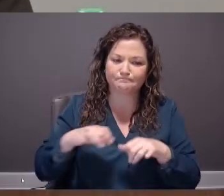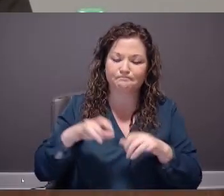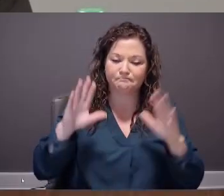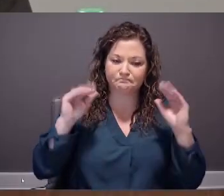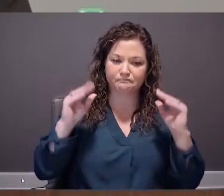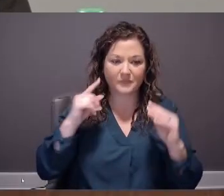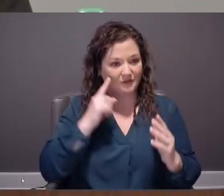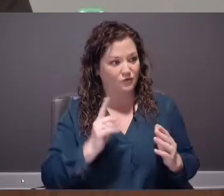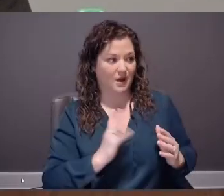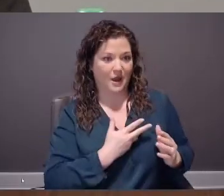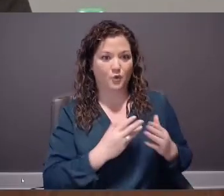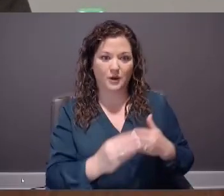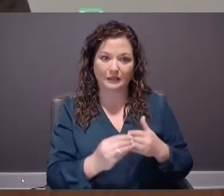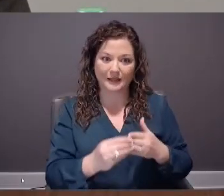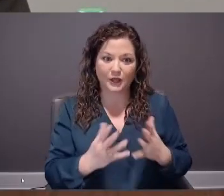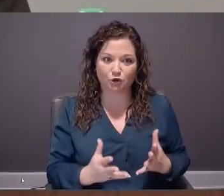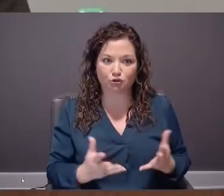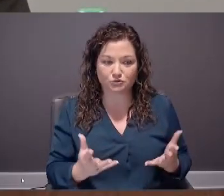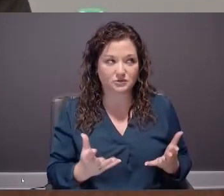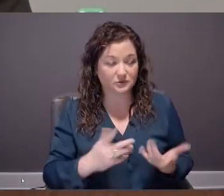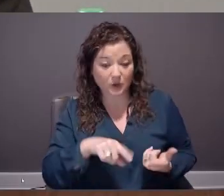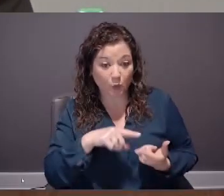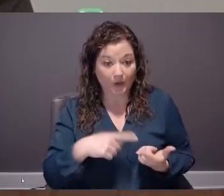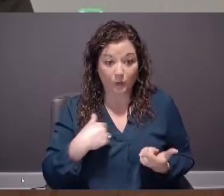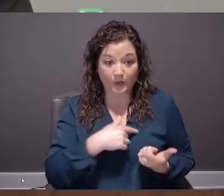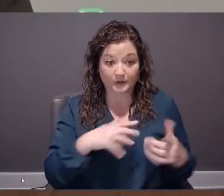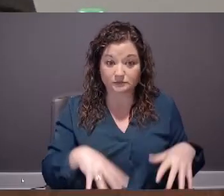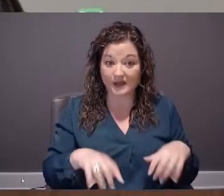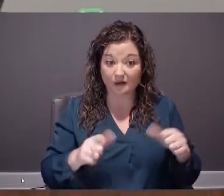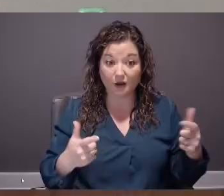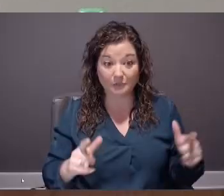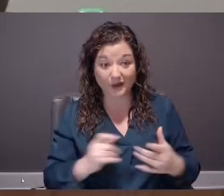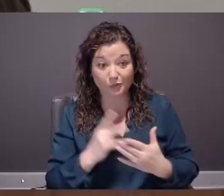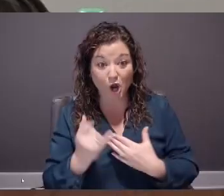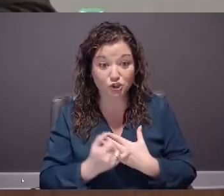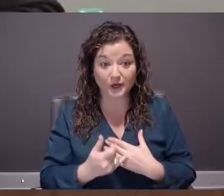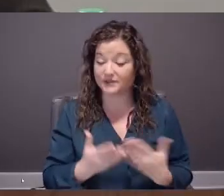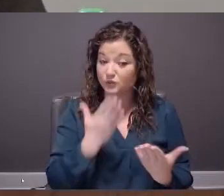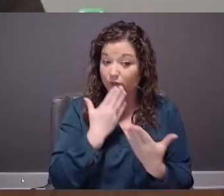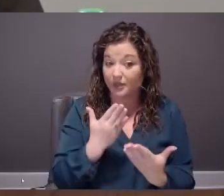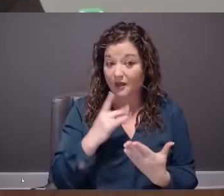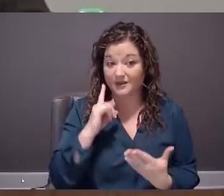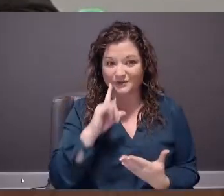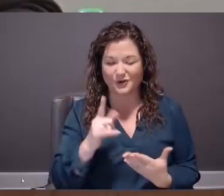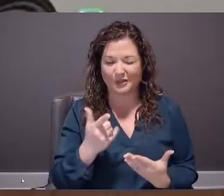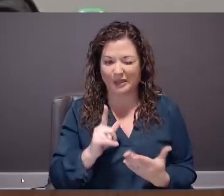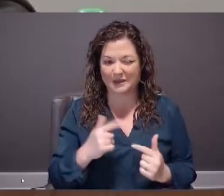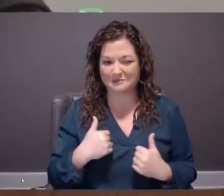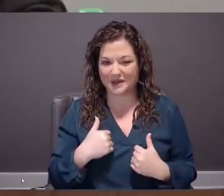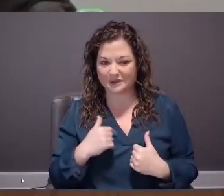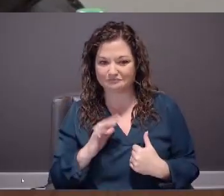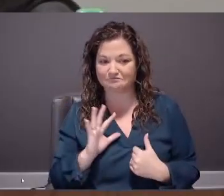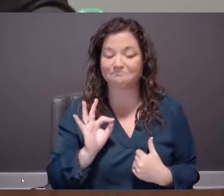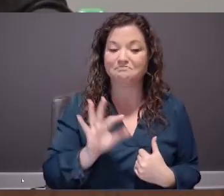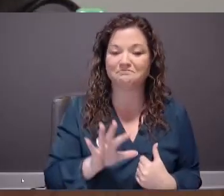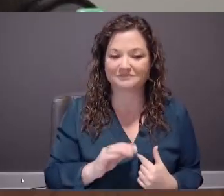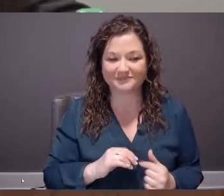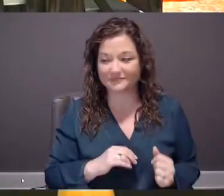team as we take on big things. Yeah. So thanks for letting me jump in there, Mayor. And that's all we've got